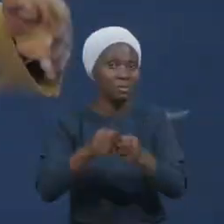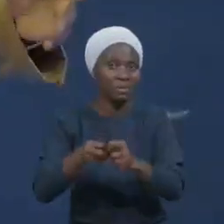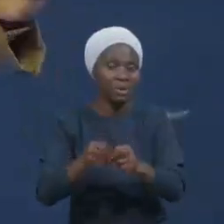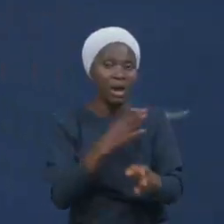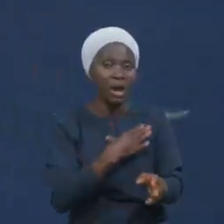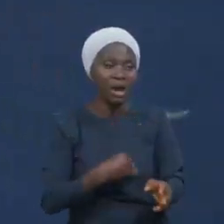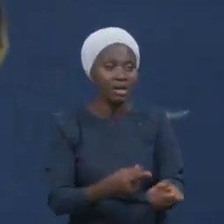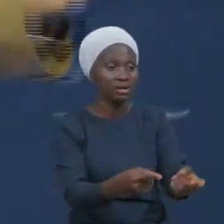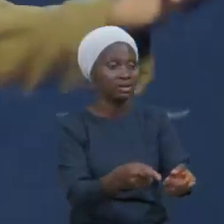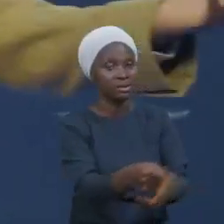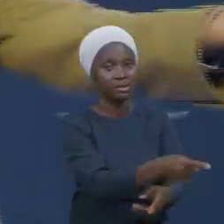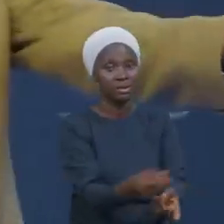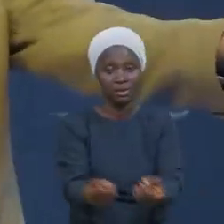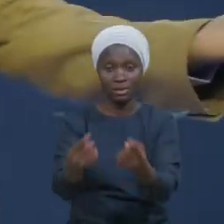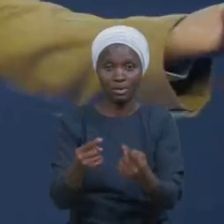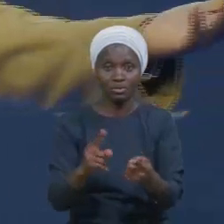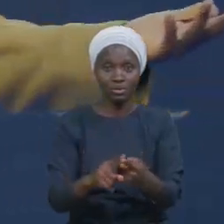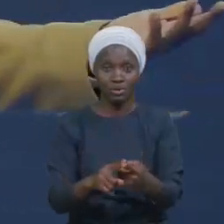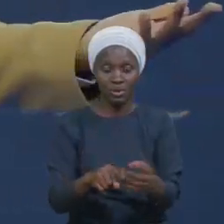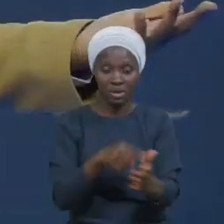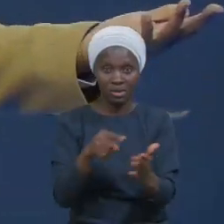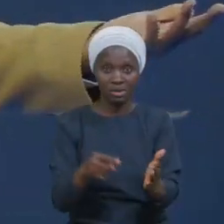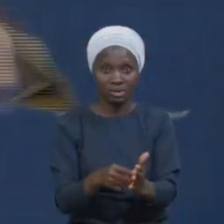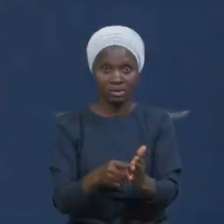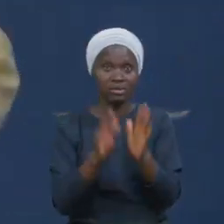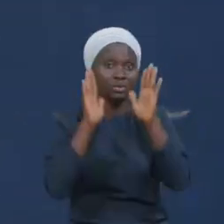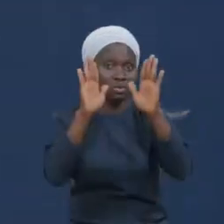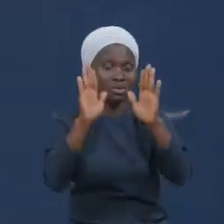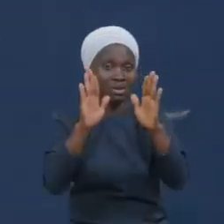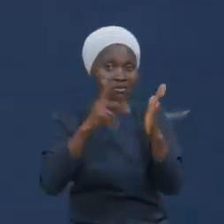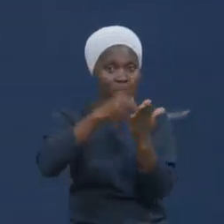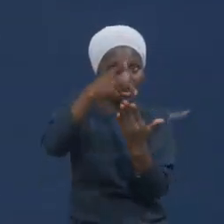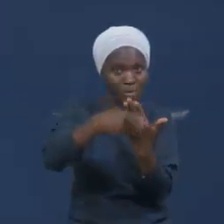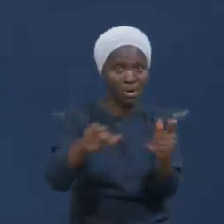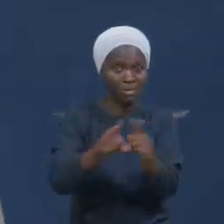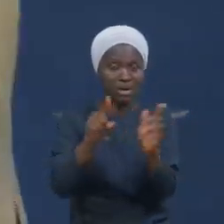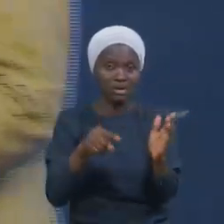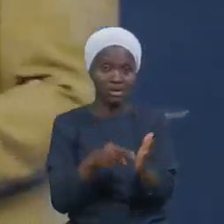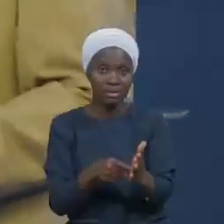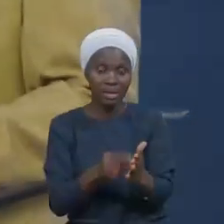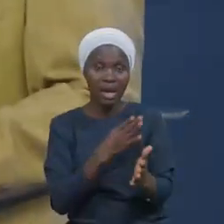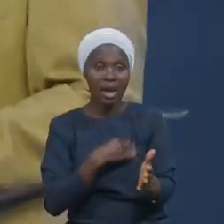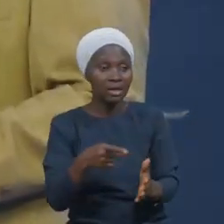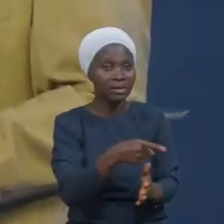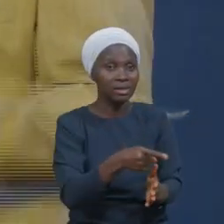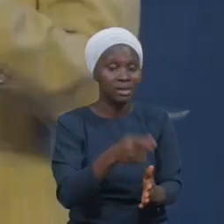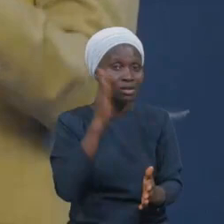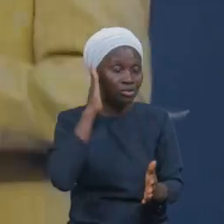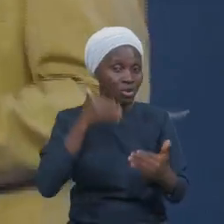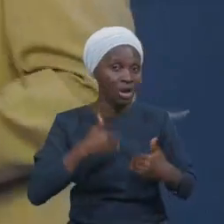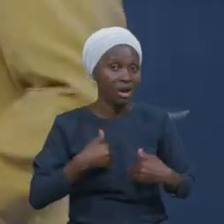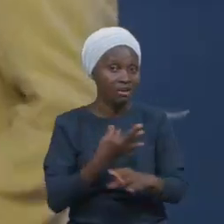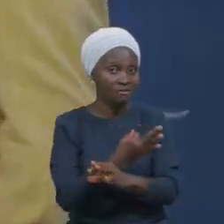they come to this great gathering like this, and they should have the freedom.